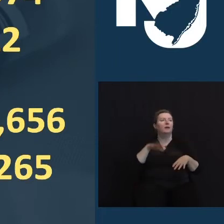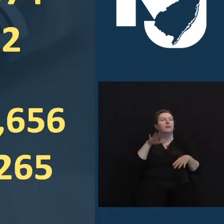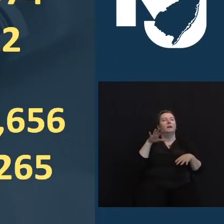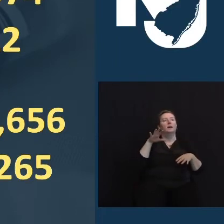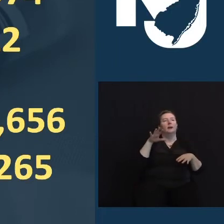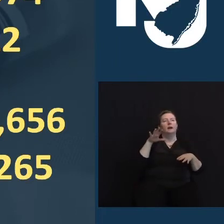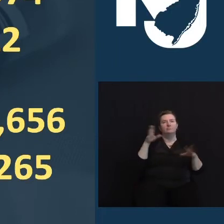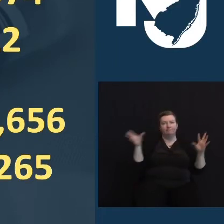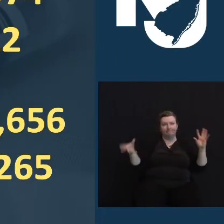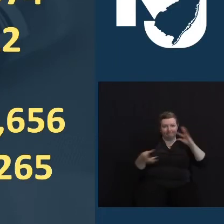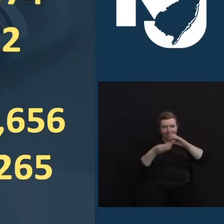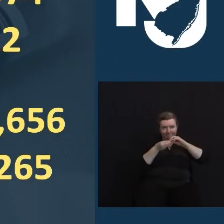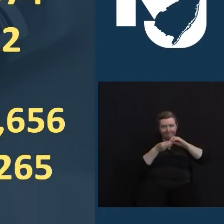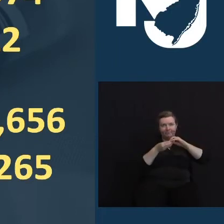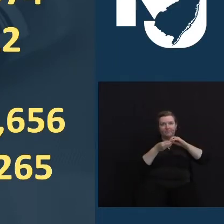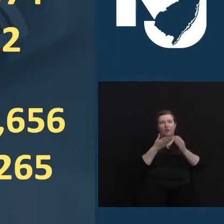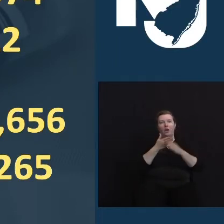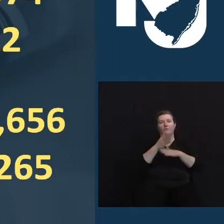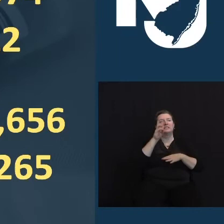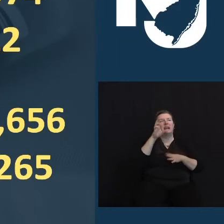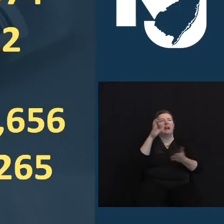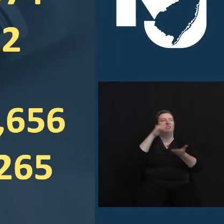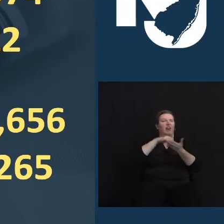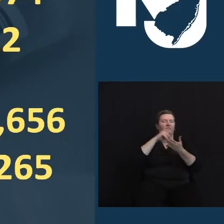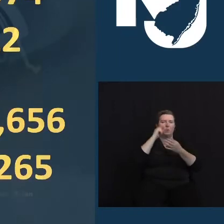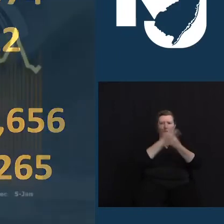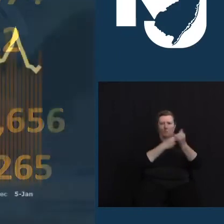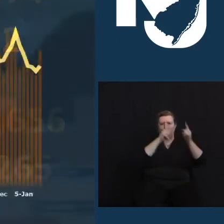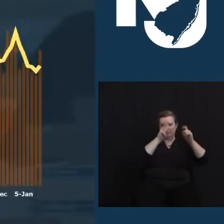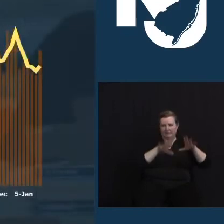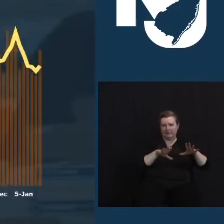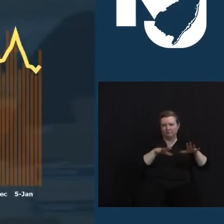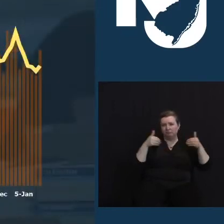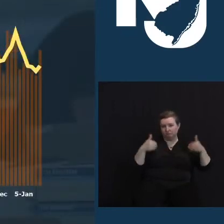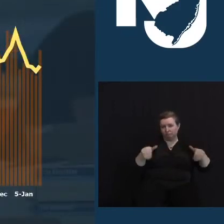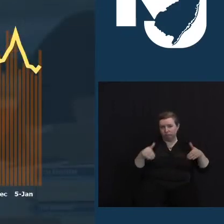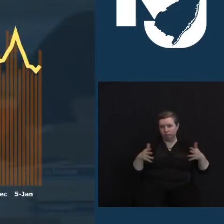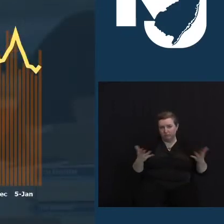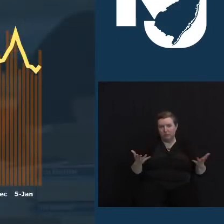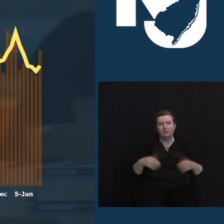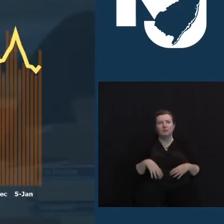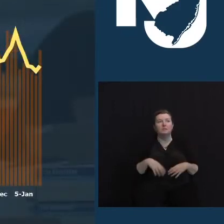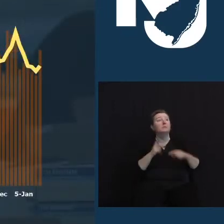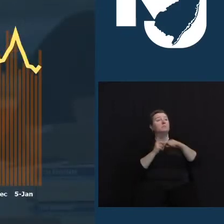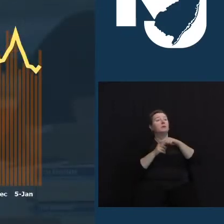58,656 antigen. The positivity rate for all of the tests that were recorded last